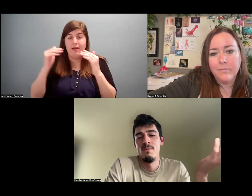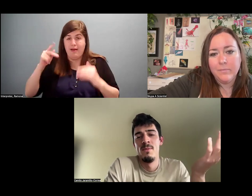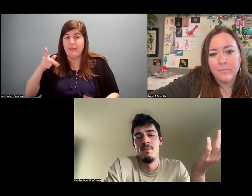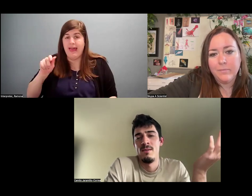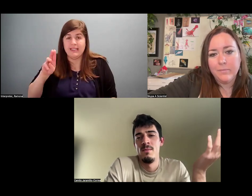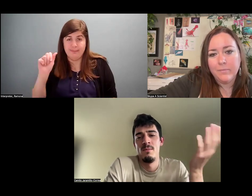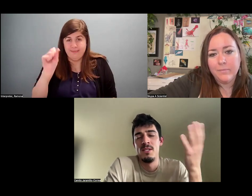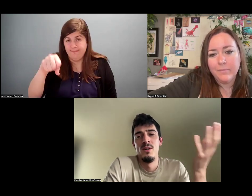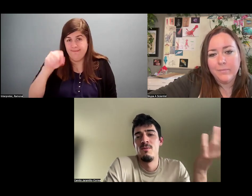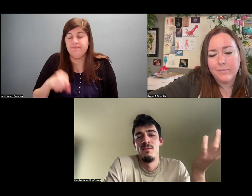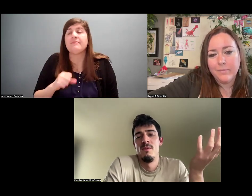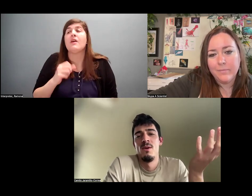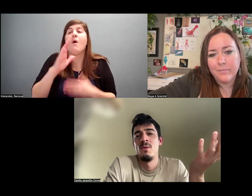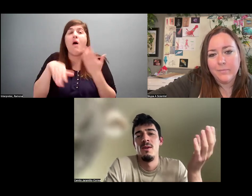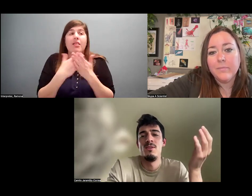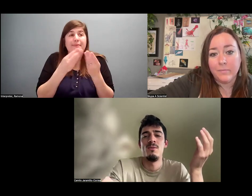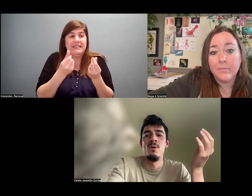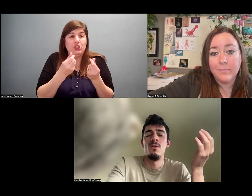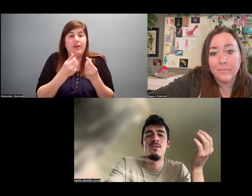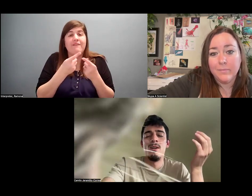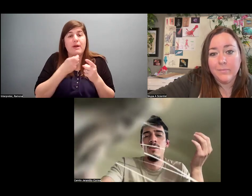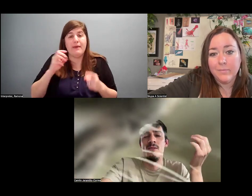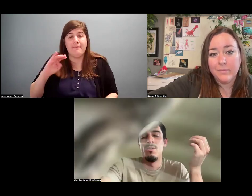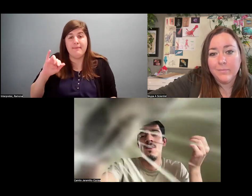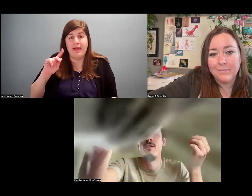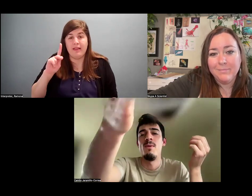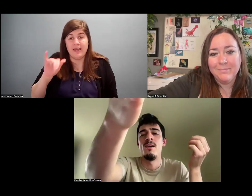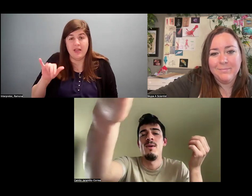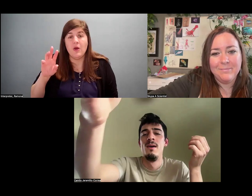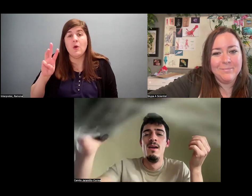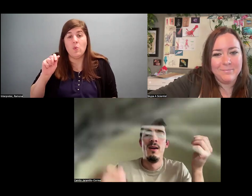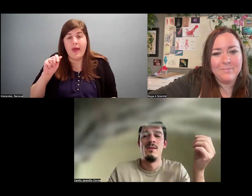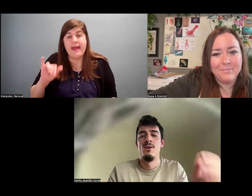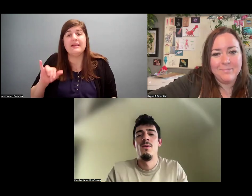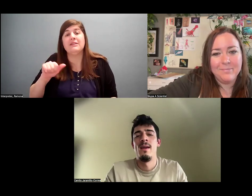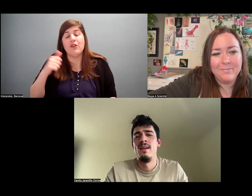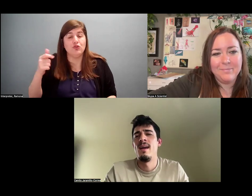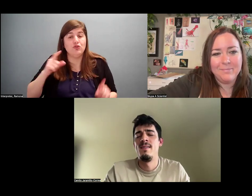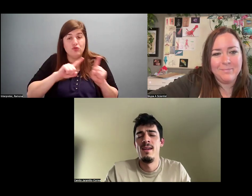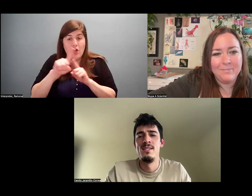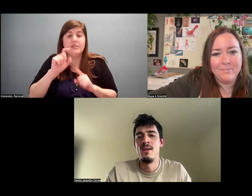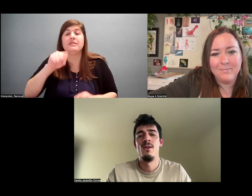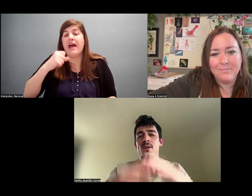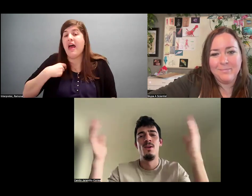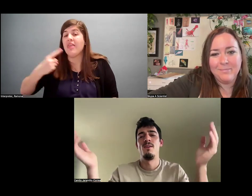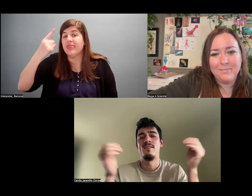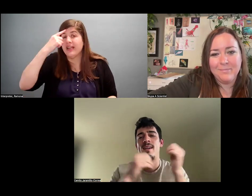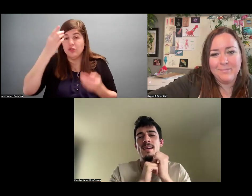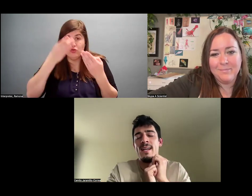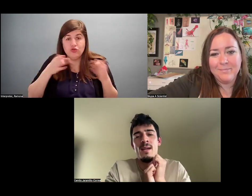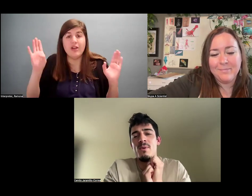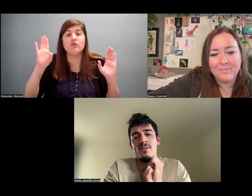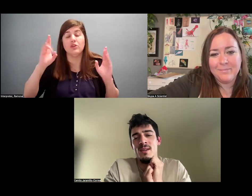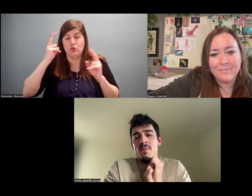lot of the material from the Milky Way is just other stars. So, there's a lot of plasma. So, and yeah, I think in general, the universe is